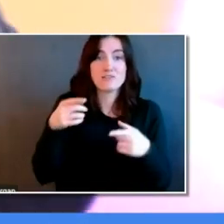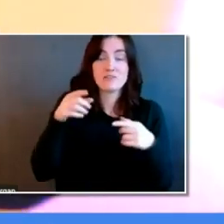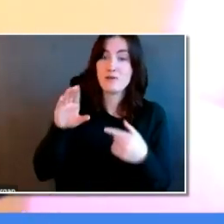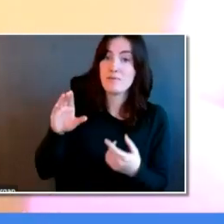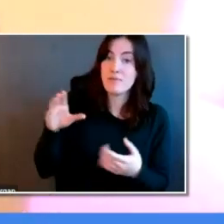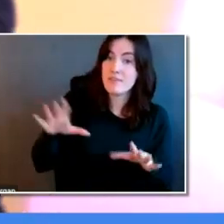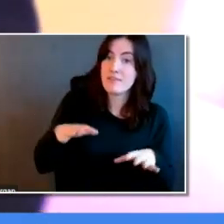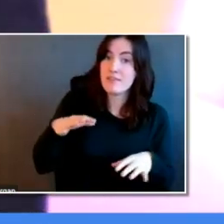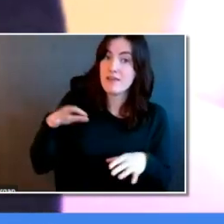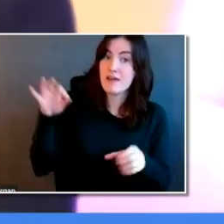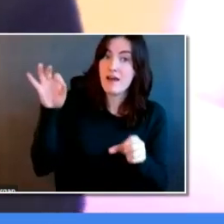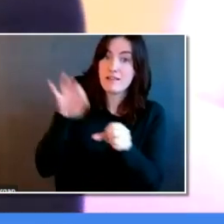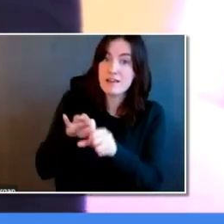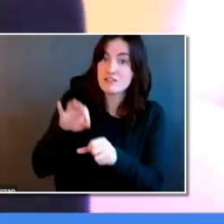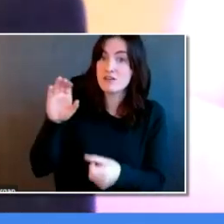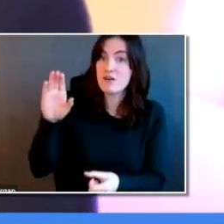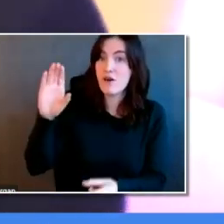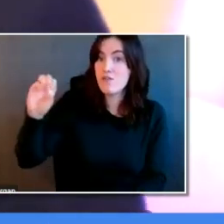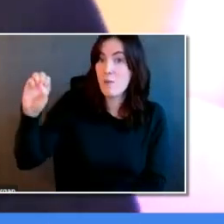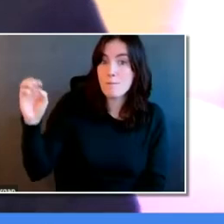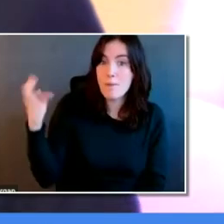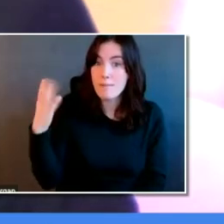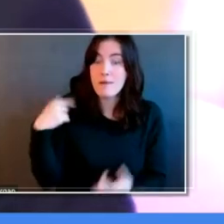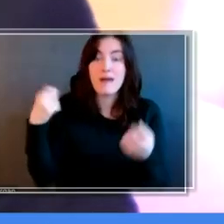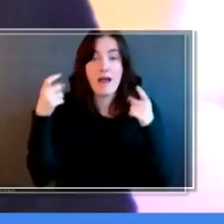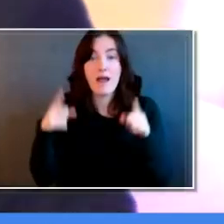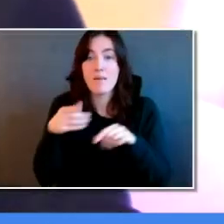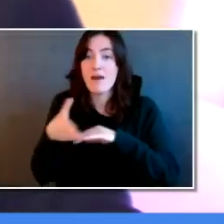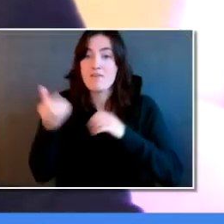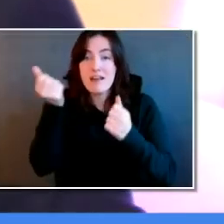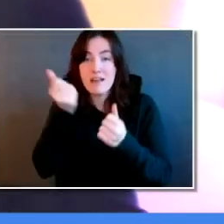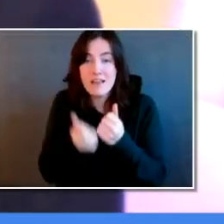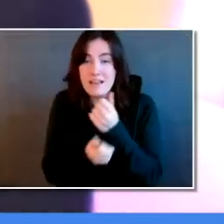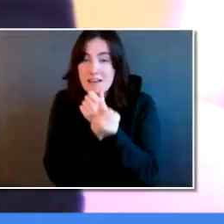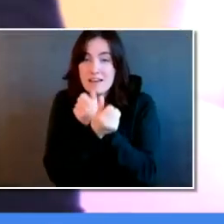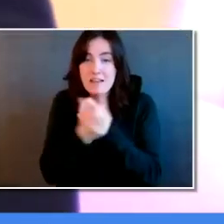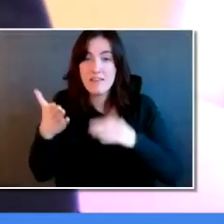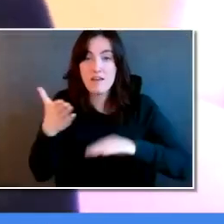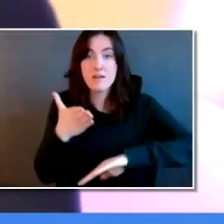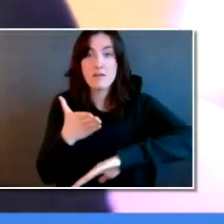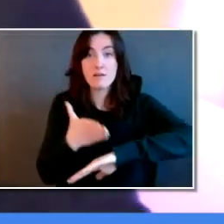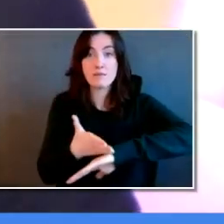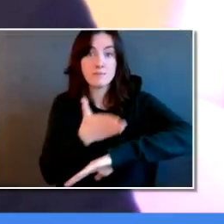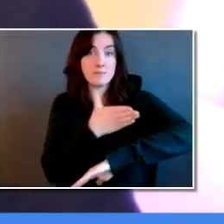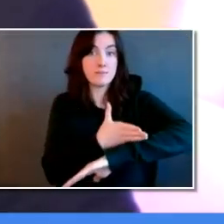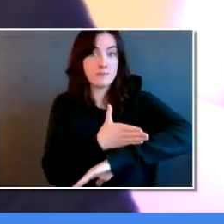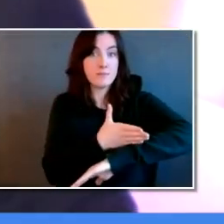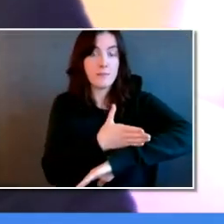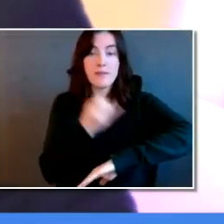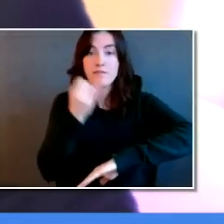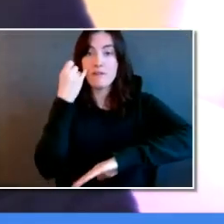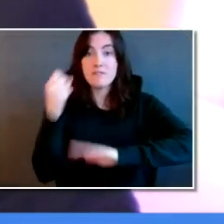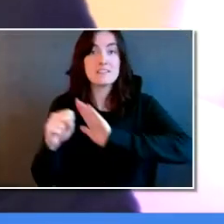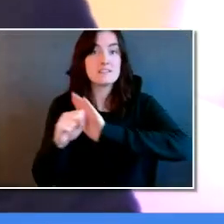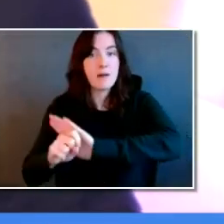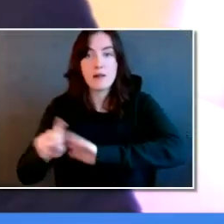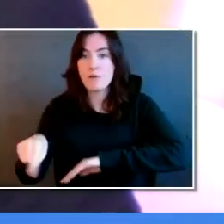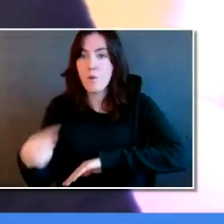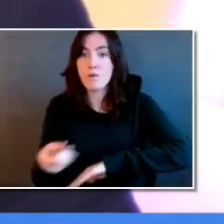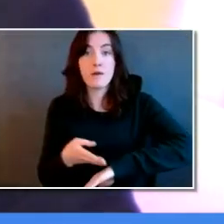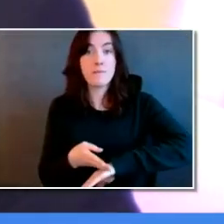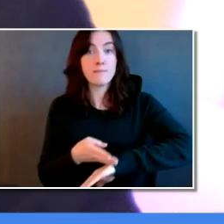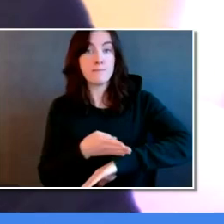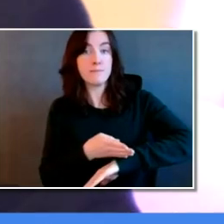Obama. It happens every time anything moves the ball forward, even symbolically, on the road to